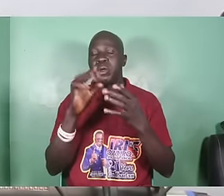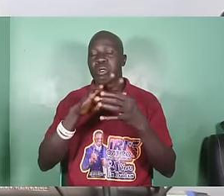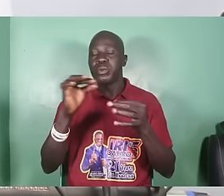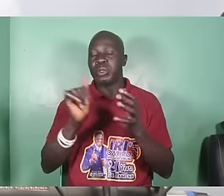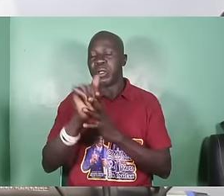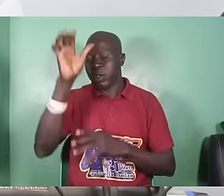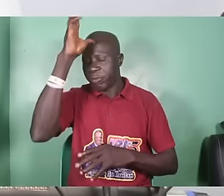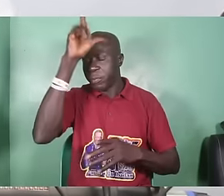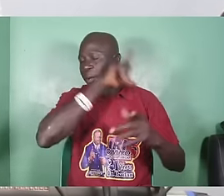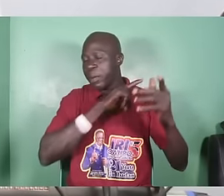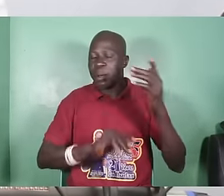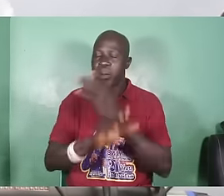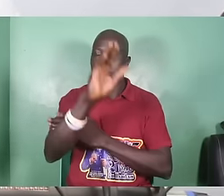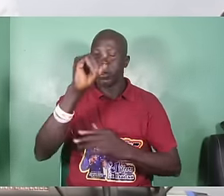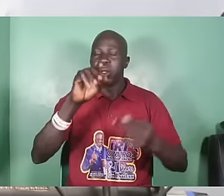be